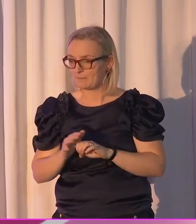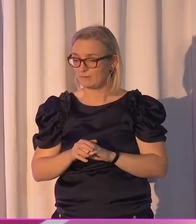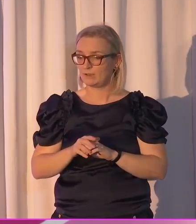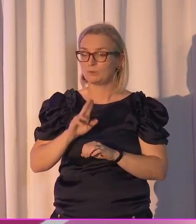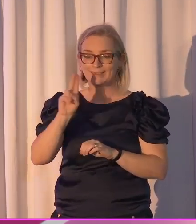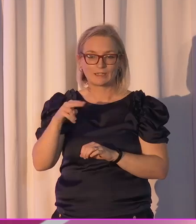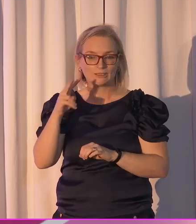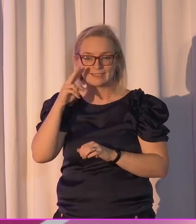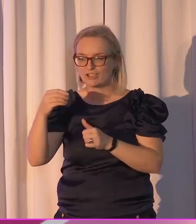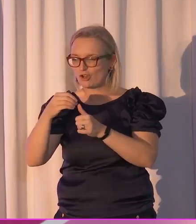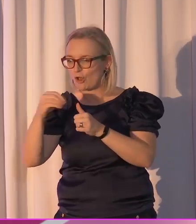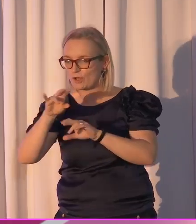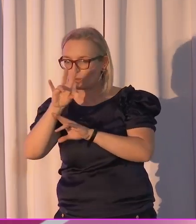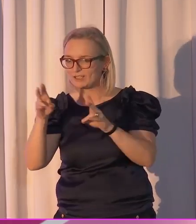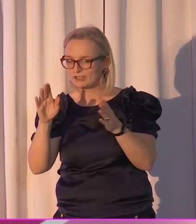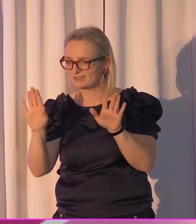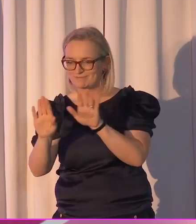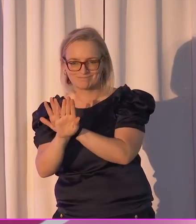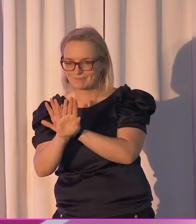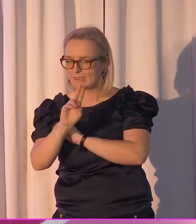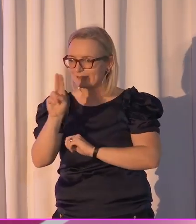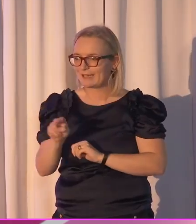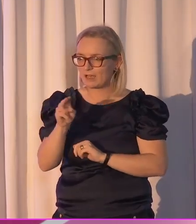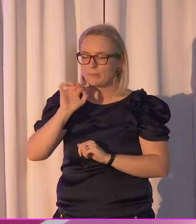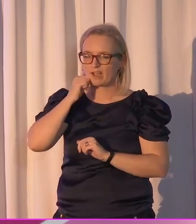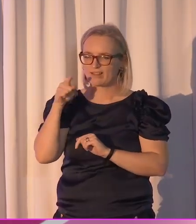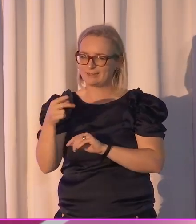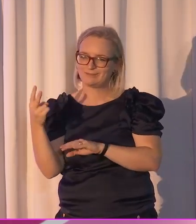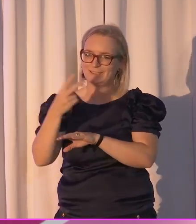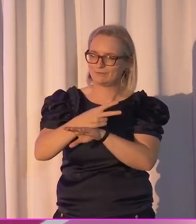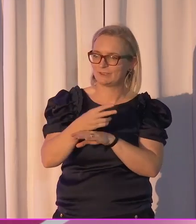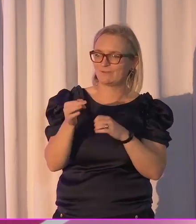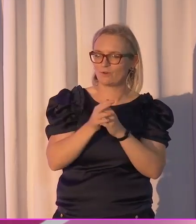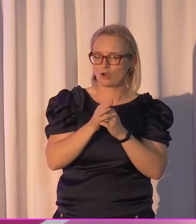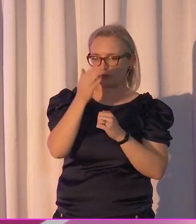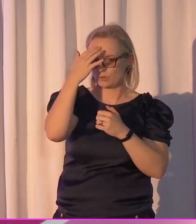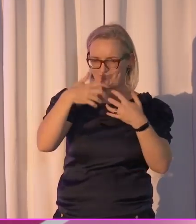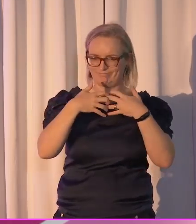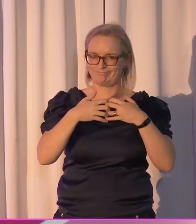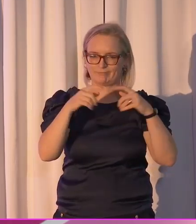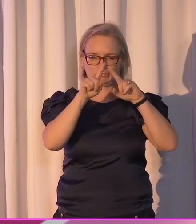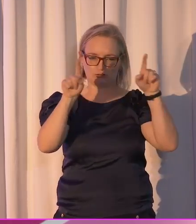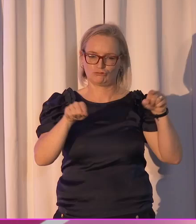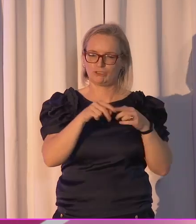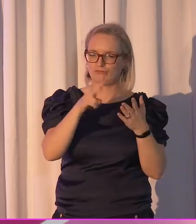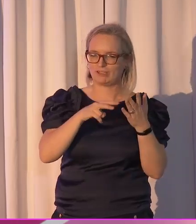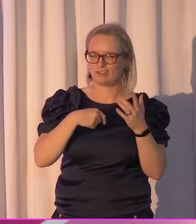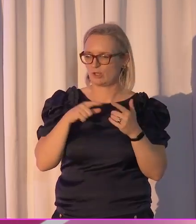each other's questions, as this can be disruptive for people using a screen reader, but they will be visible to